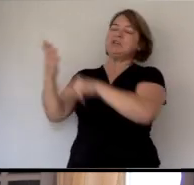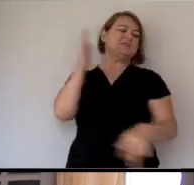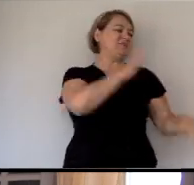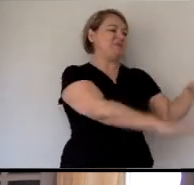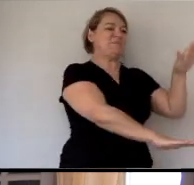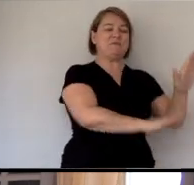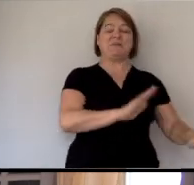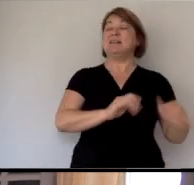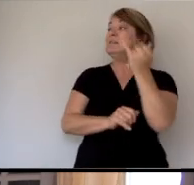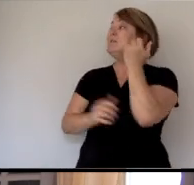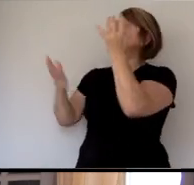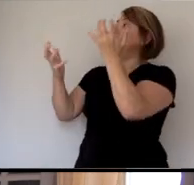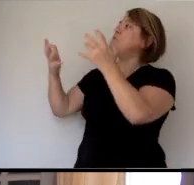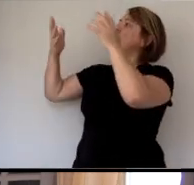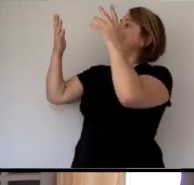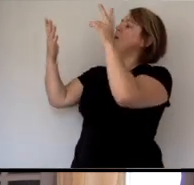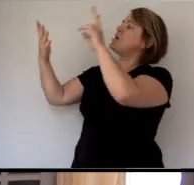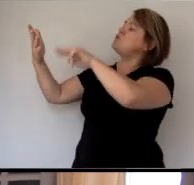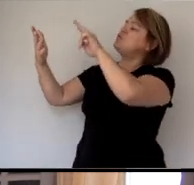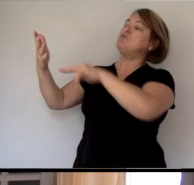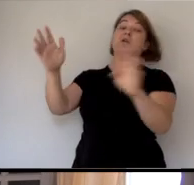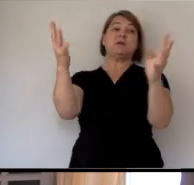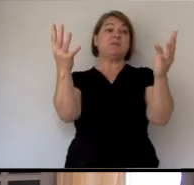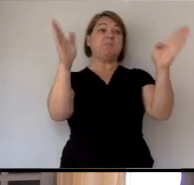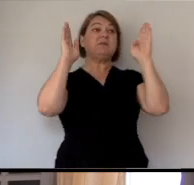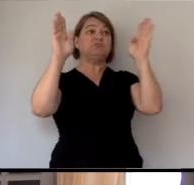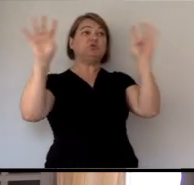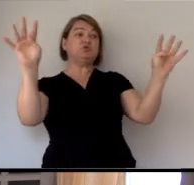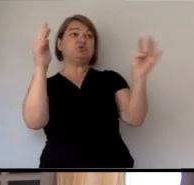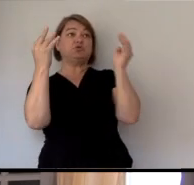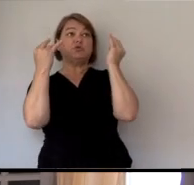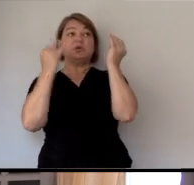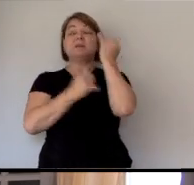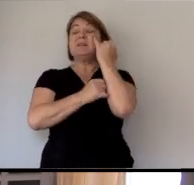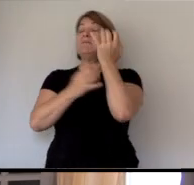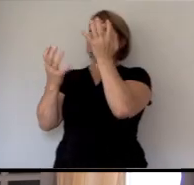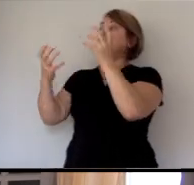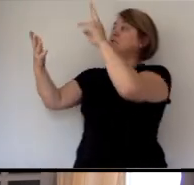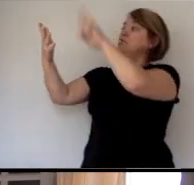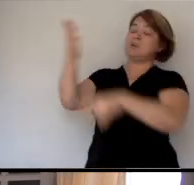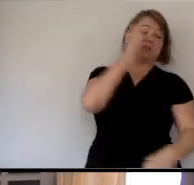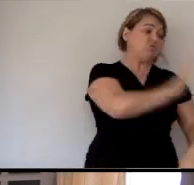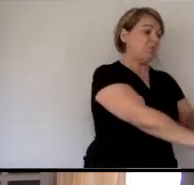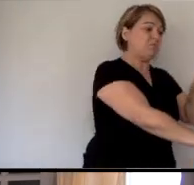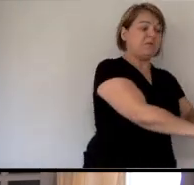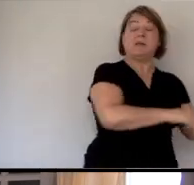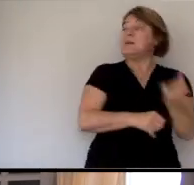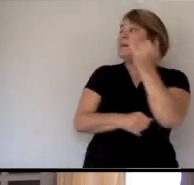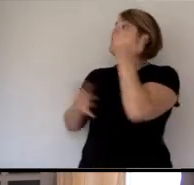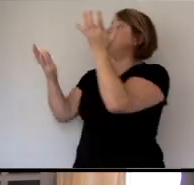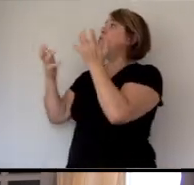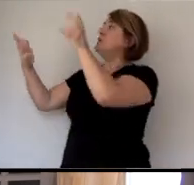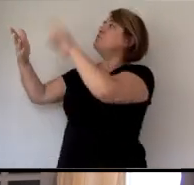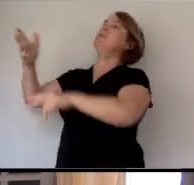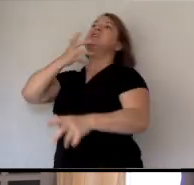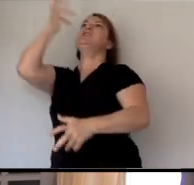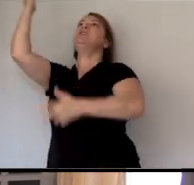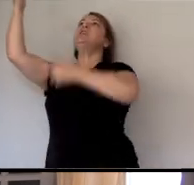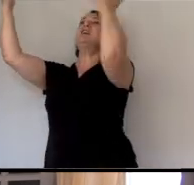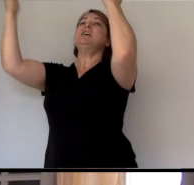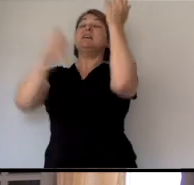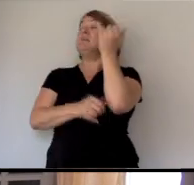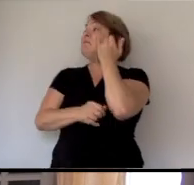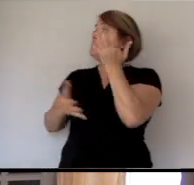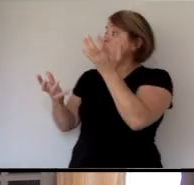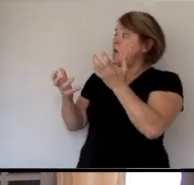you want to read a book, listen up and take a look. If you want to read a book, stomp your feet. If you want to read a book, shout hooray, hooray. If